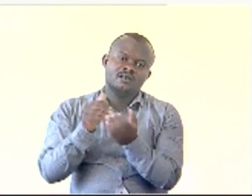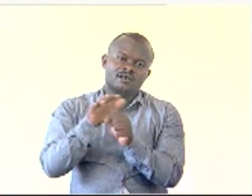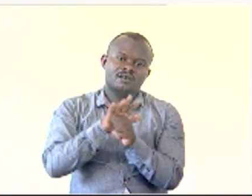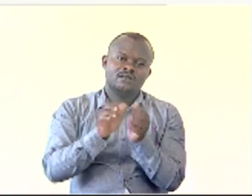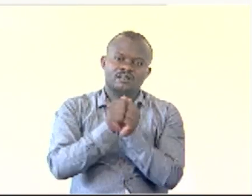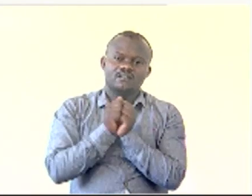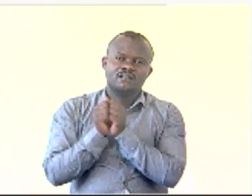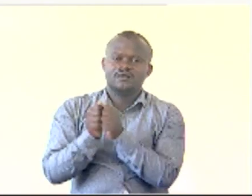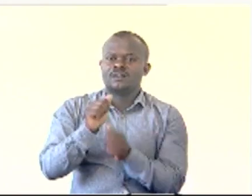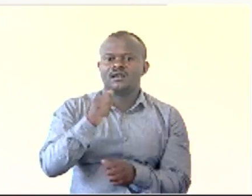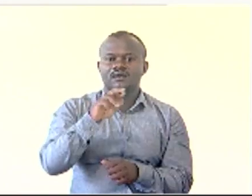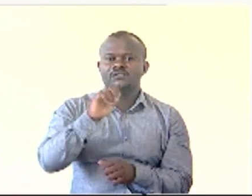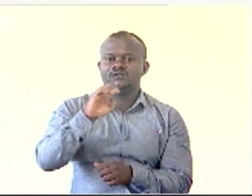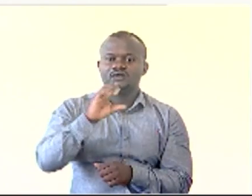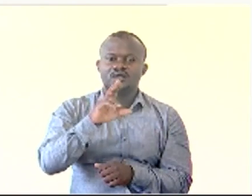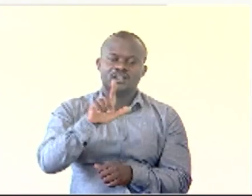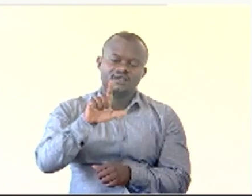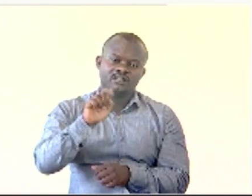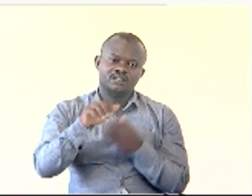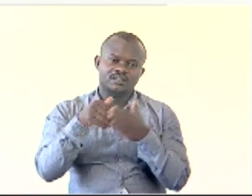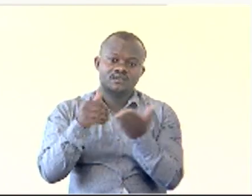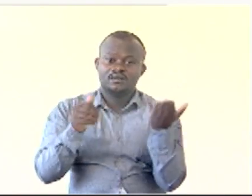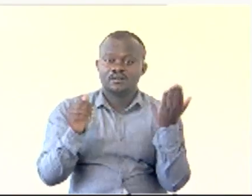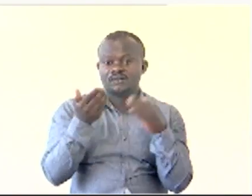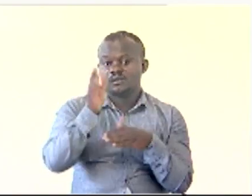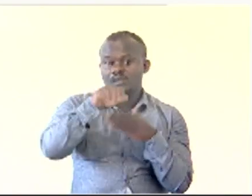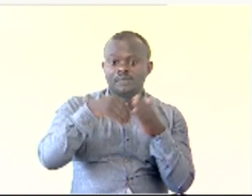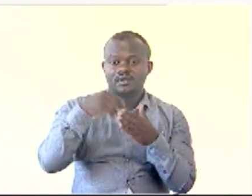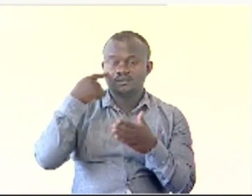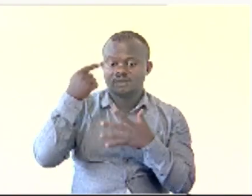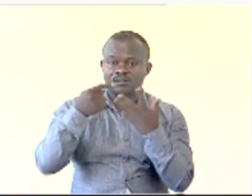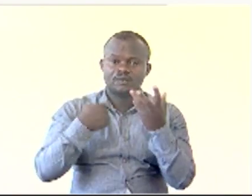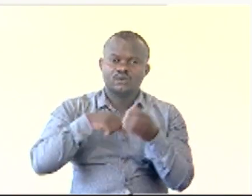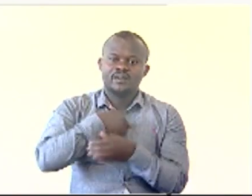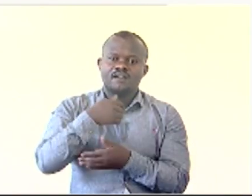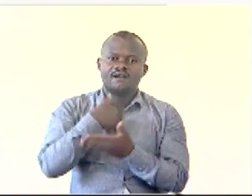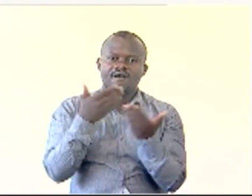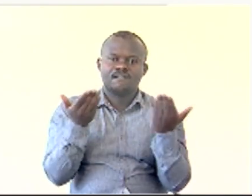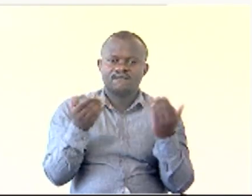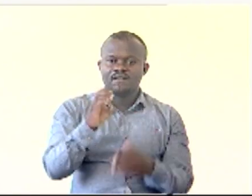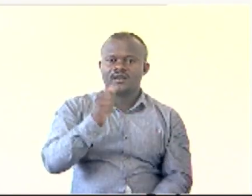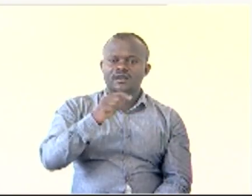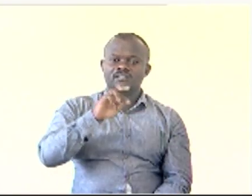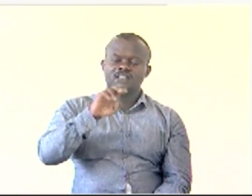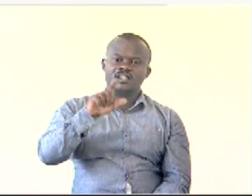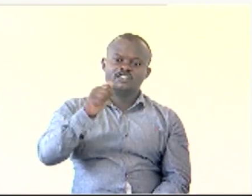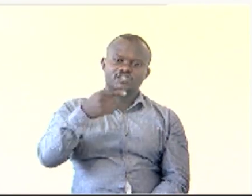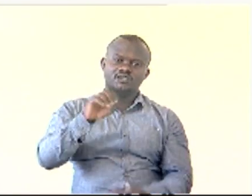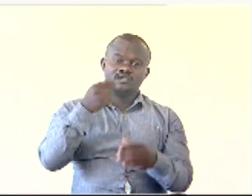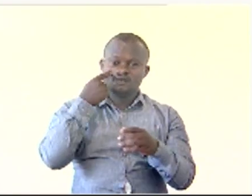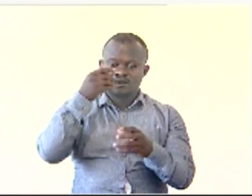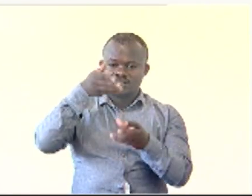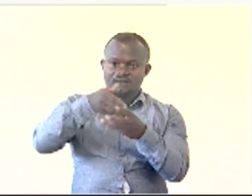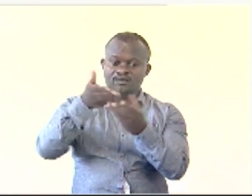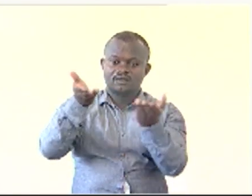with articulated cartilages. When you go back to the diagrams, we have cartilages that are found here. Try